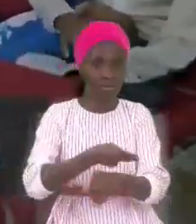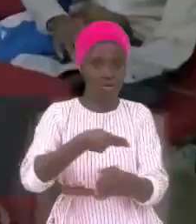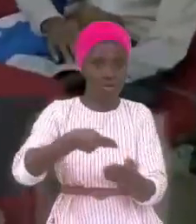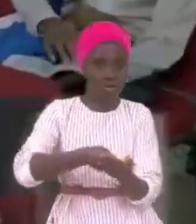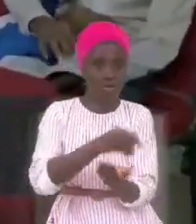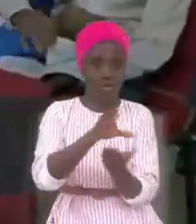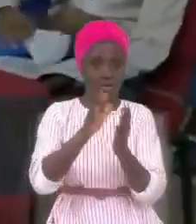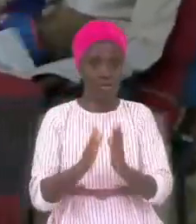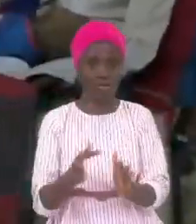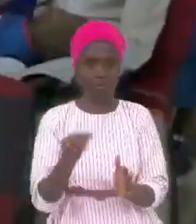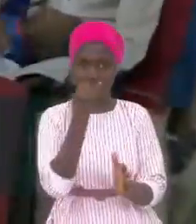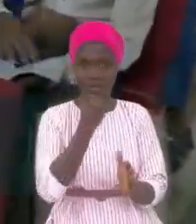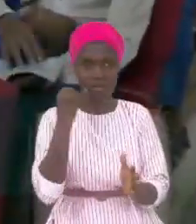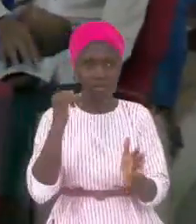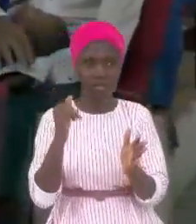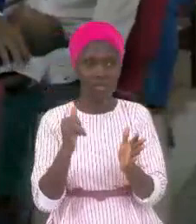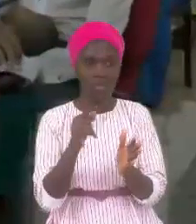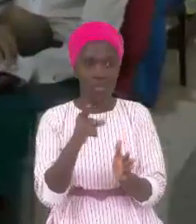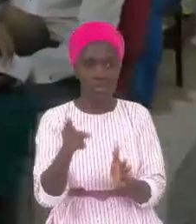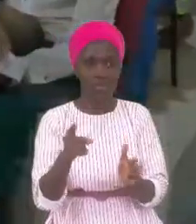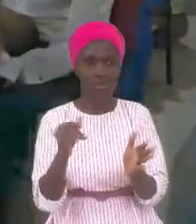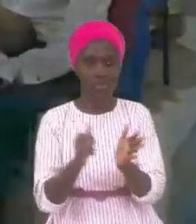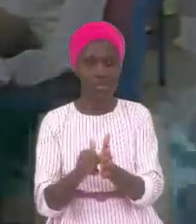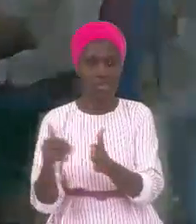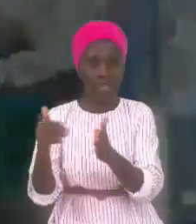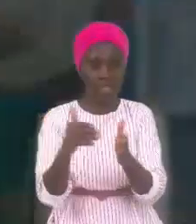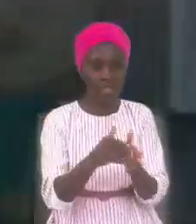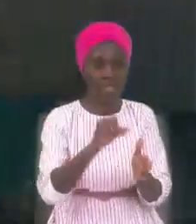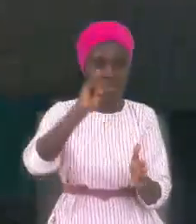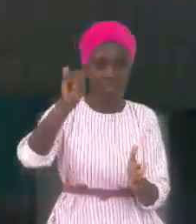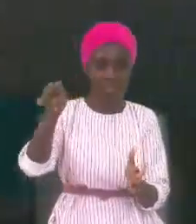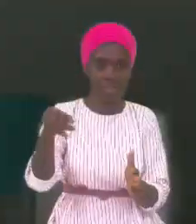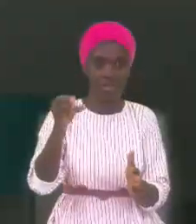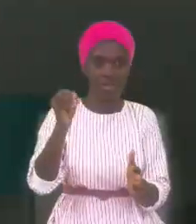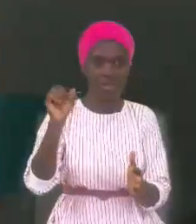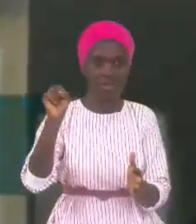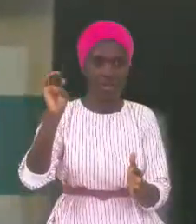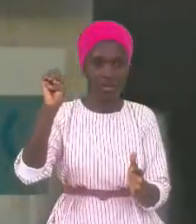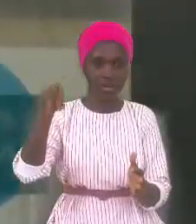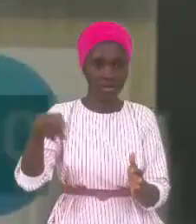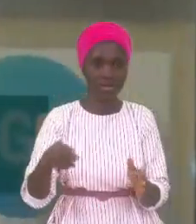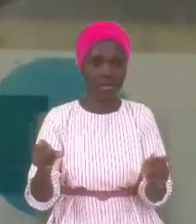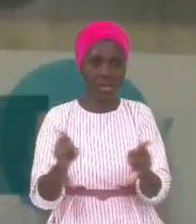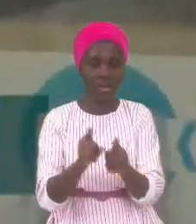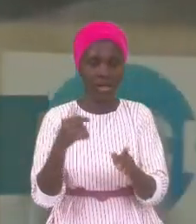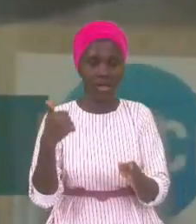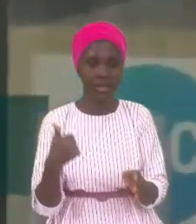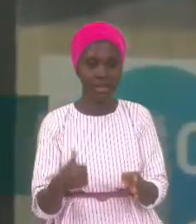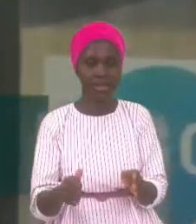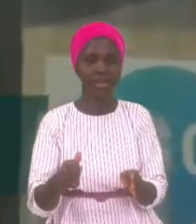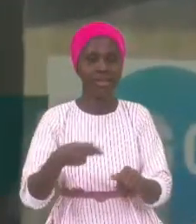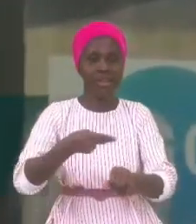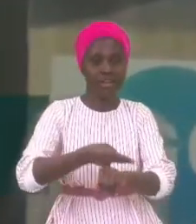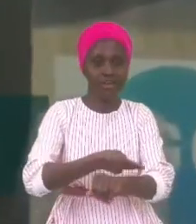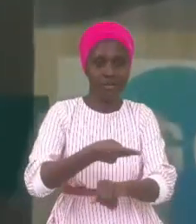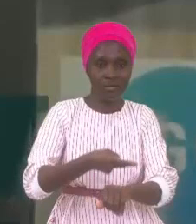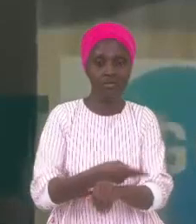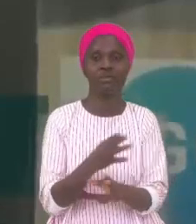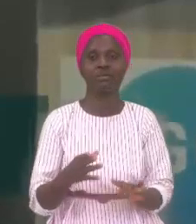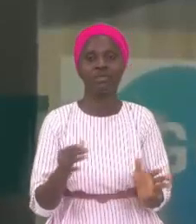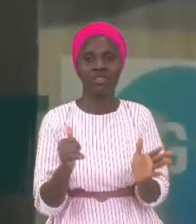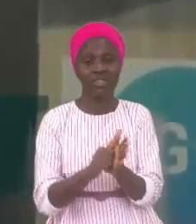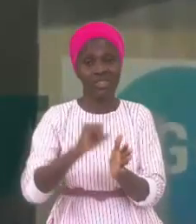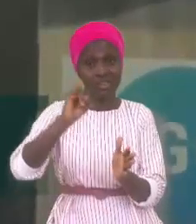like a flock. Thou that leadest Joseph, that Joseph there is not just the Joseph